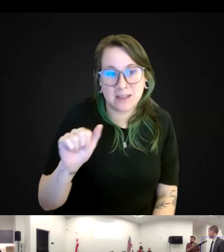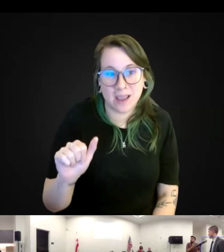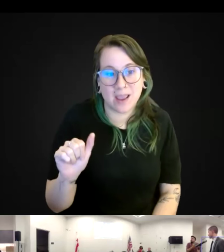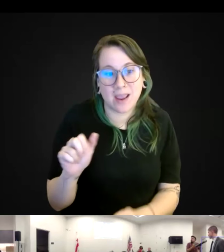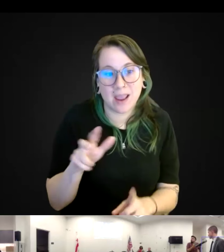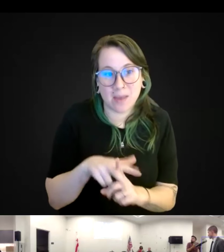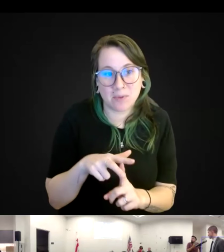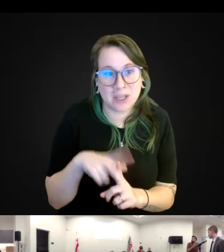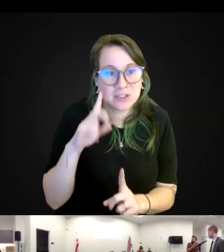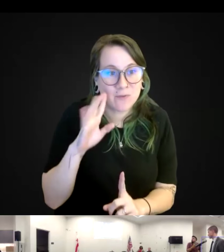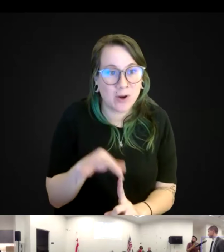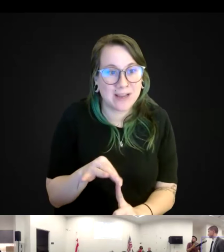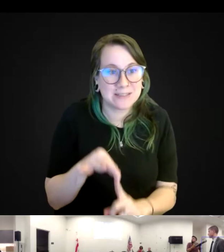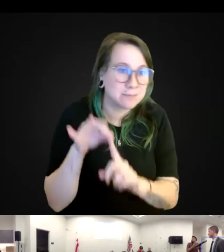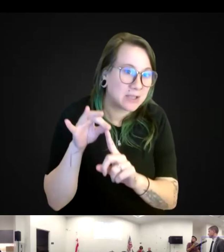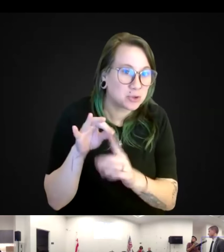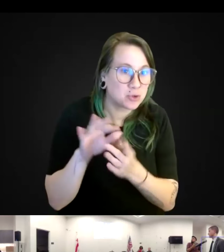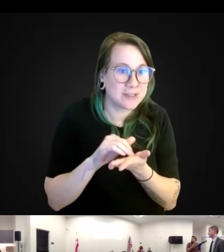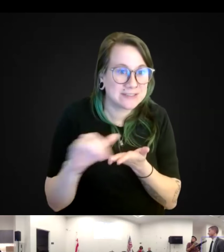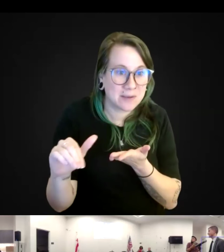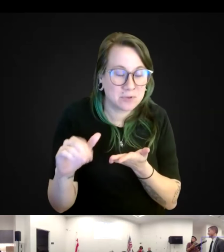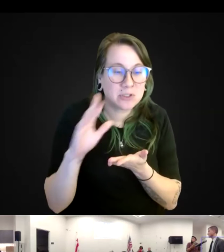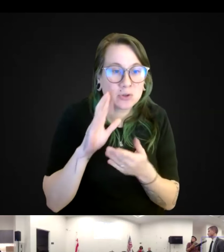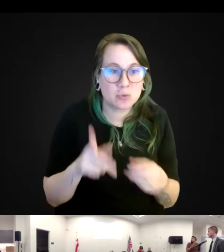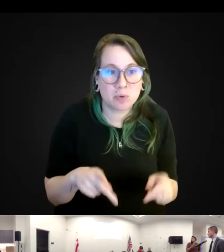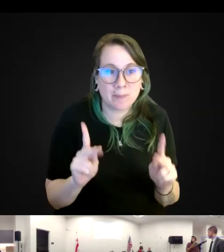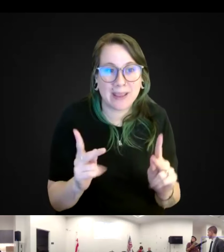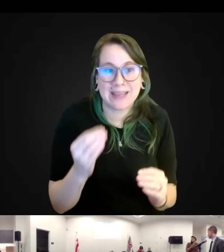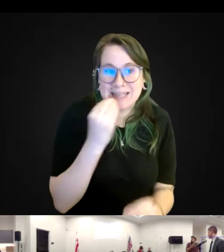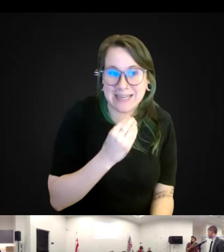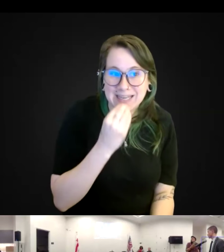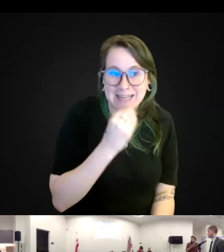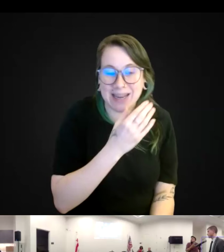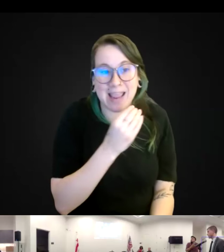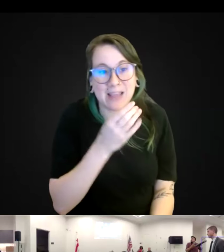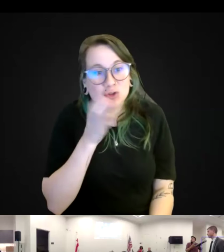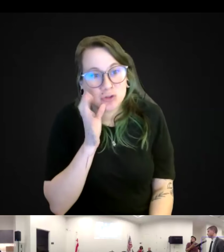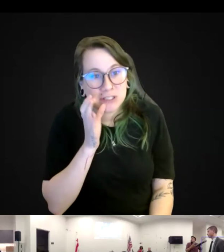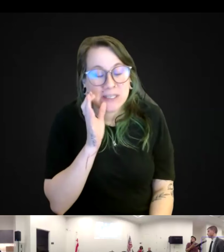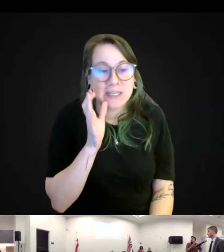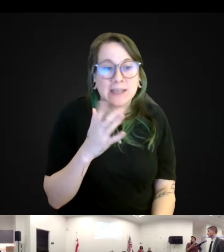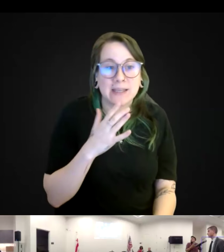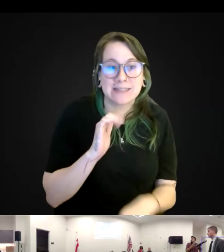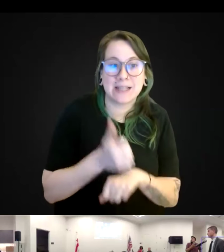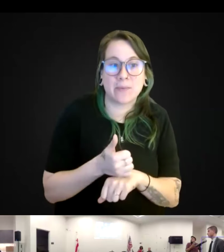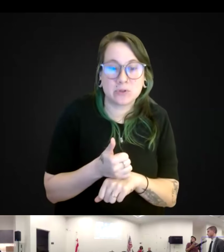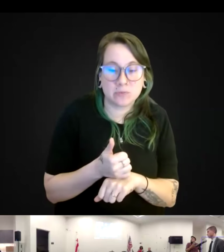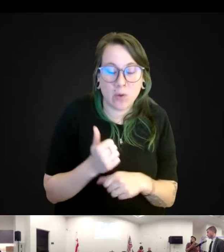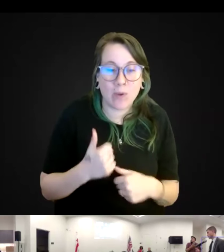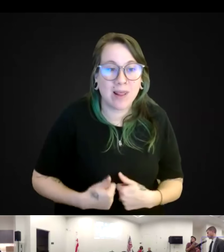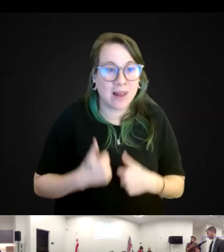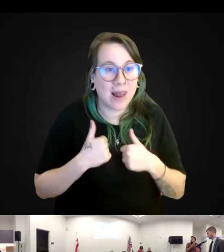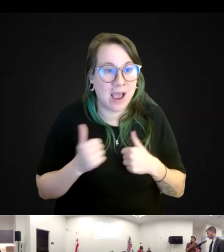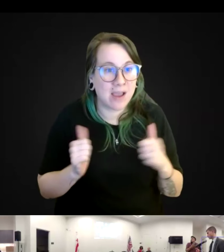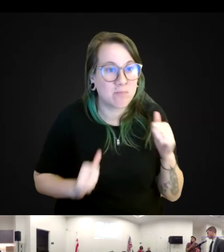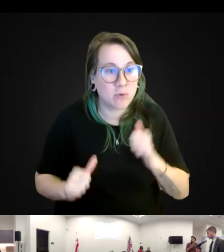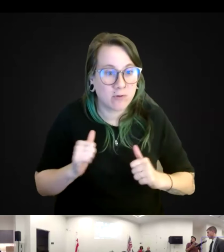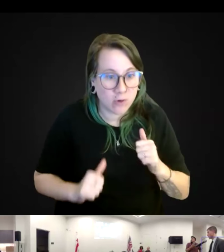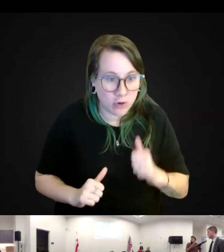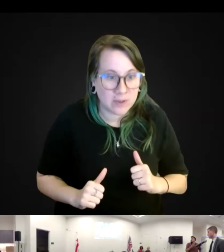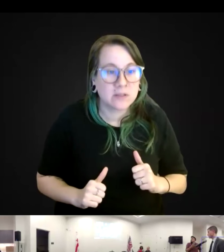for a special exception to permit an eating and drinking establishment with a live performance venue that'll occupy